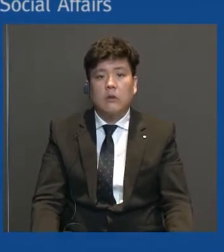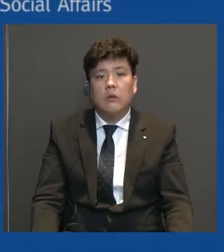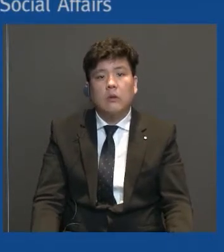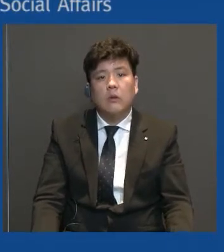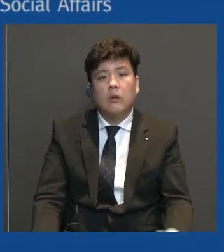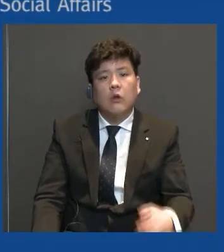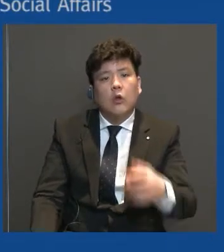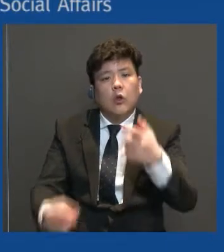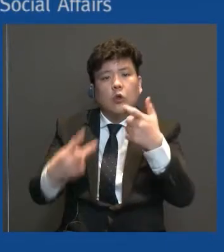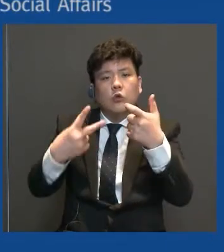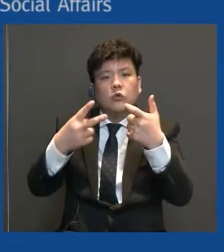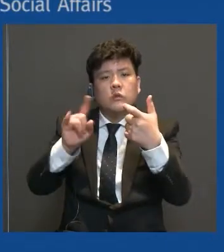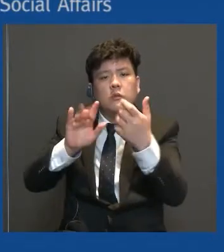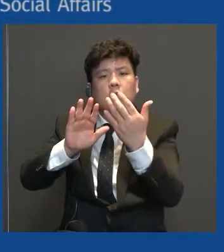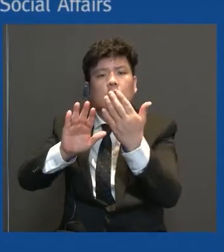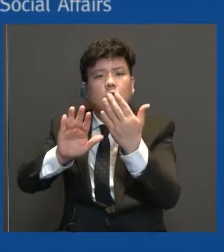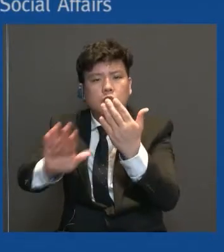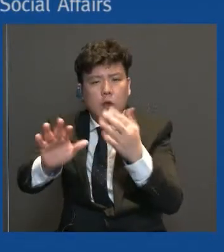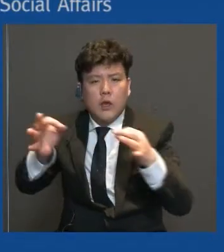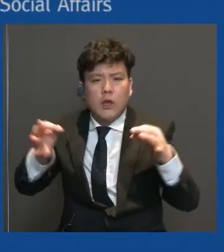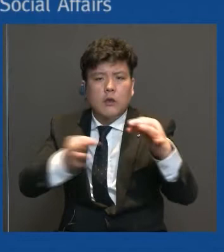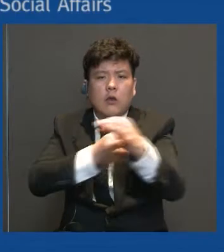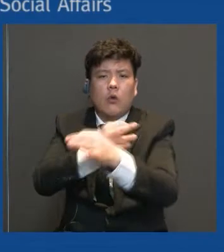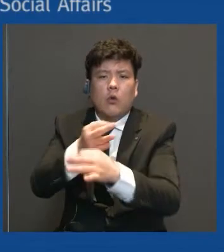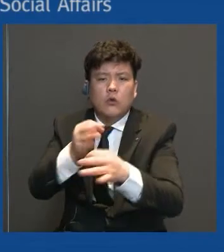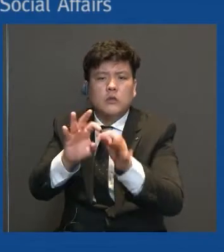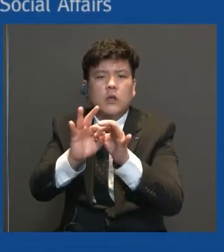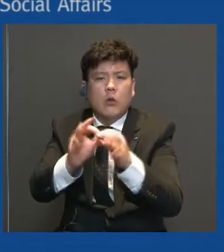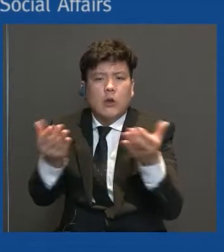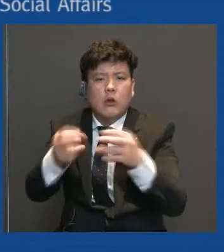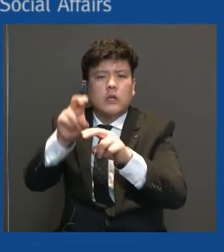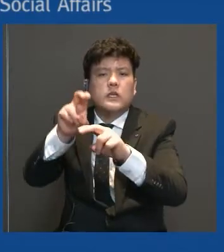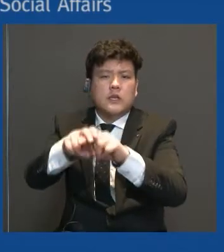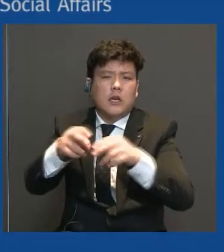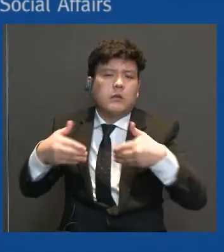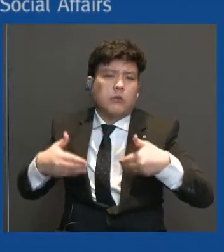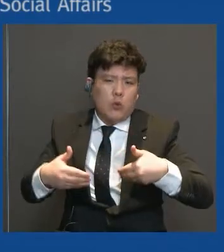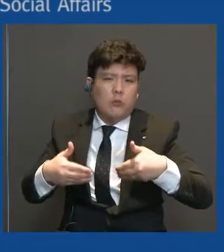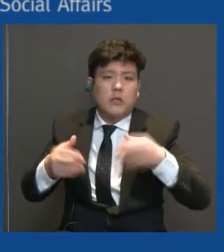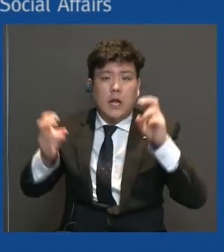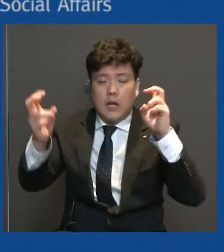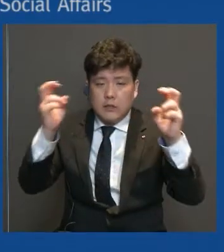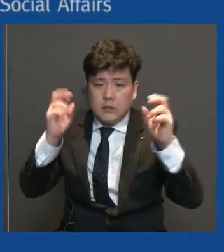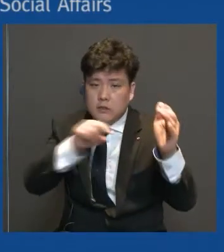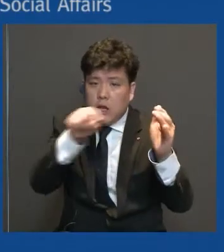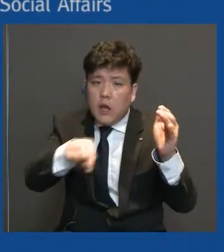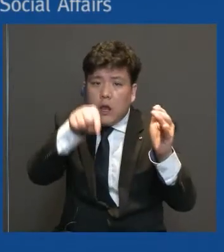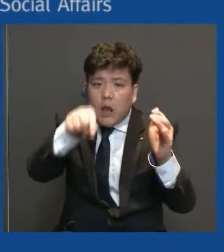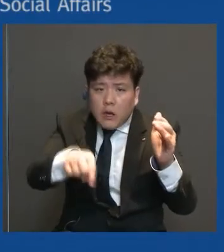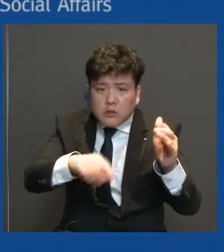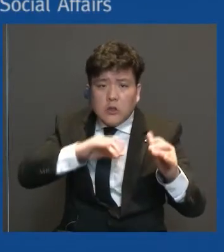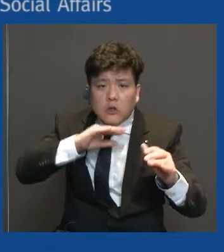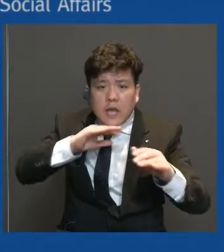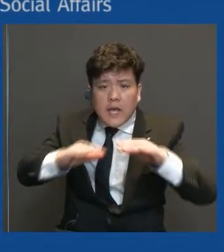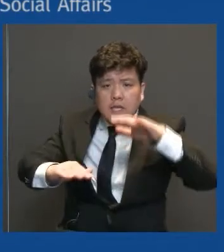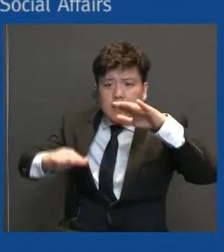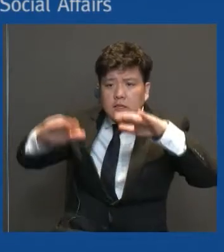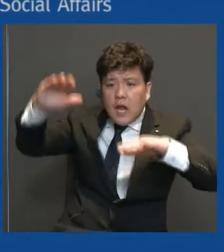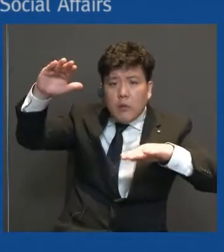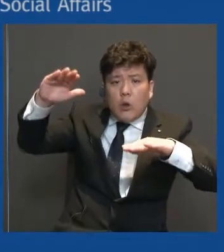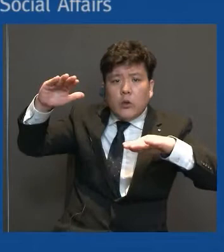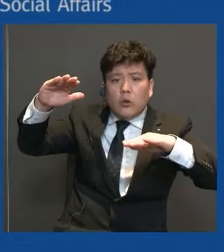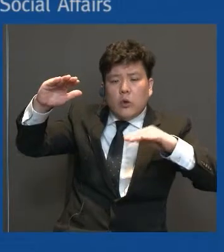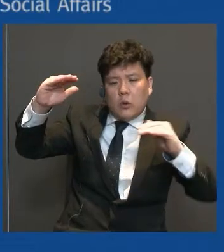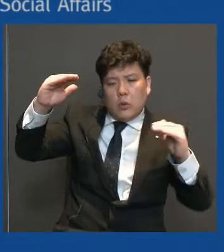workplace should be addressed, and lifelong education and work opportunities are needed. Also, we need